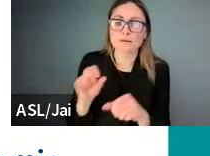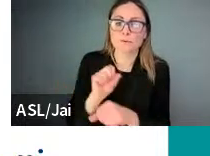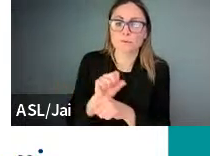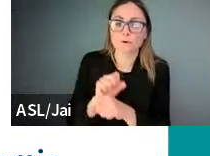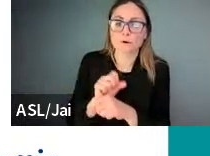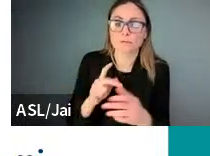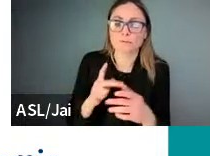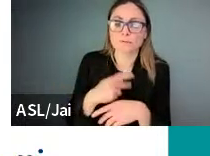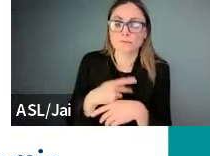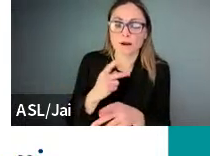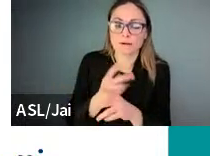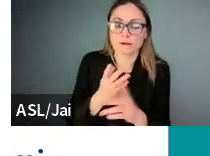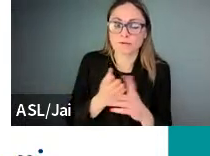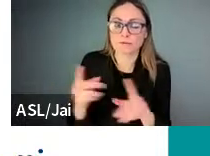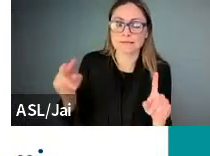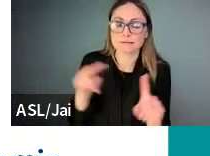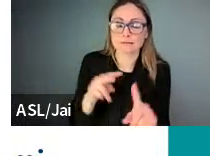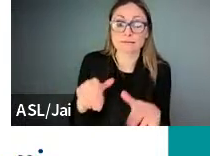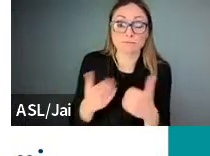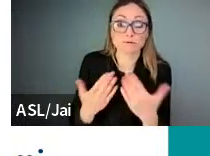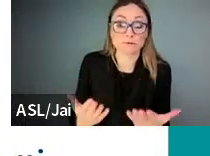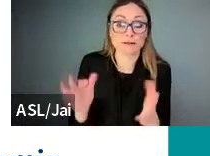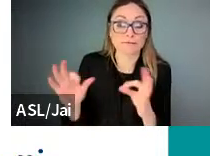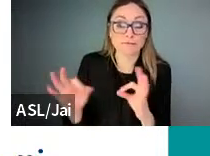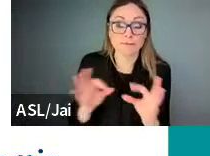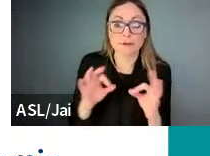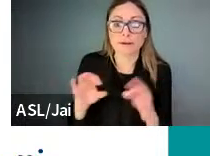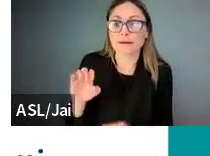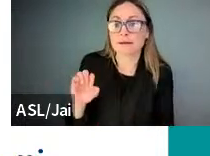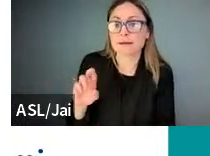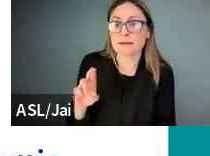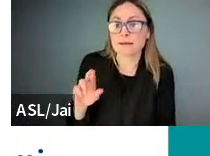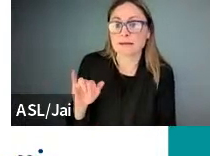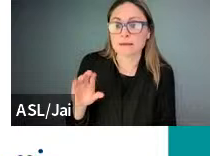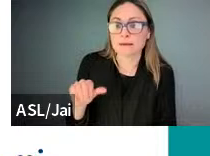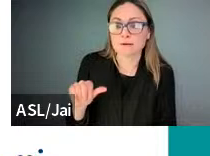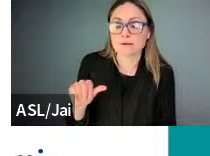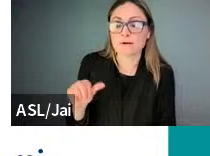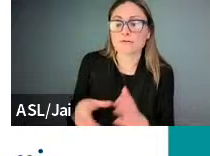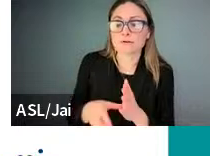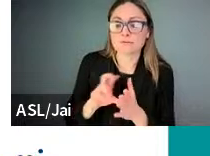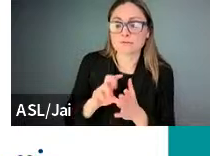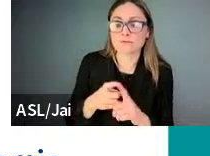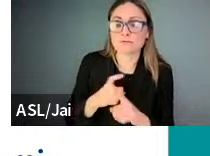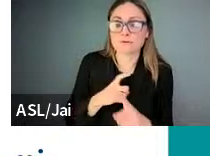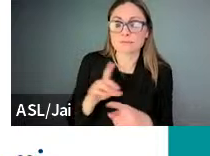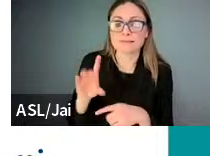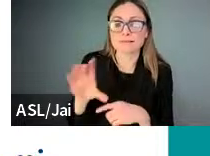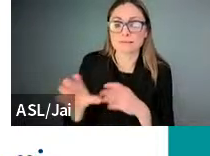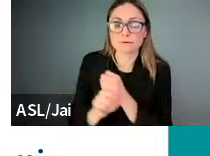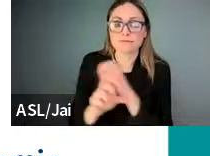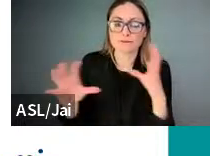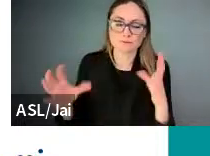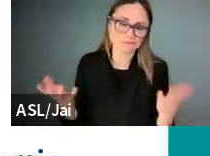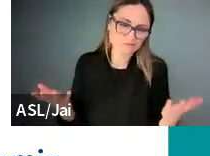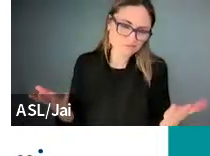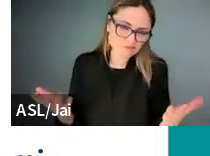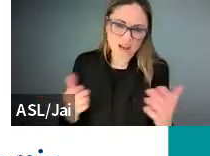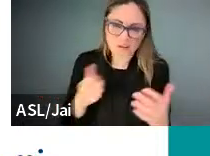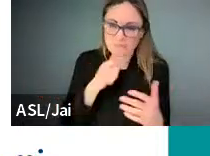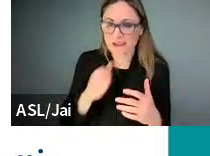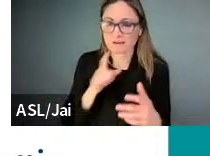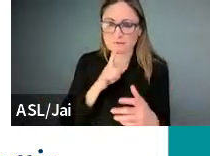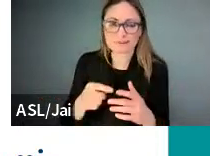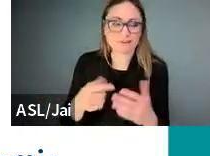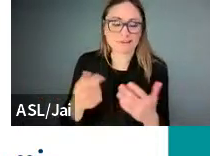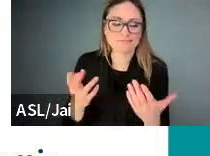lens and then give us feedback. Erica reviewed your thinking from the December visioning, and so I really am not going to spend any time on this